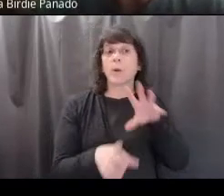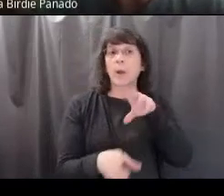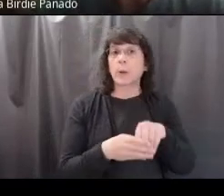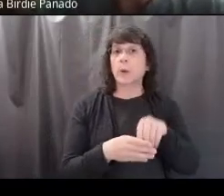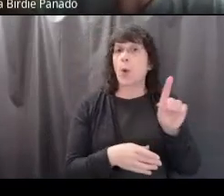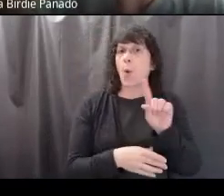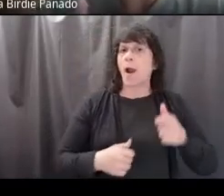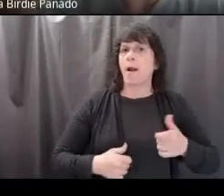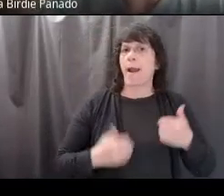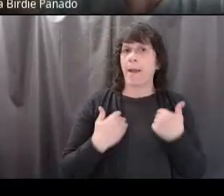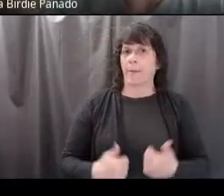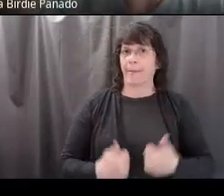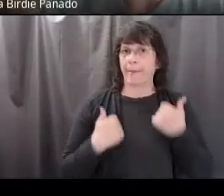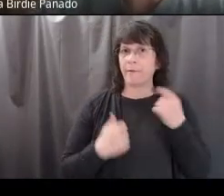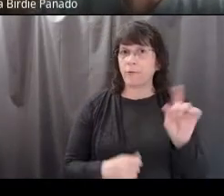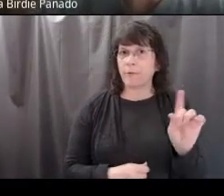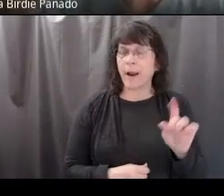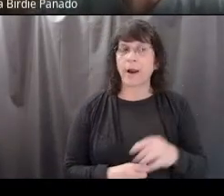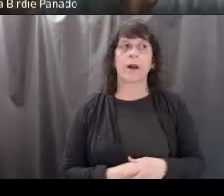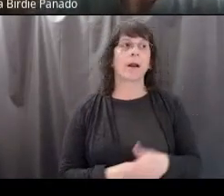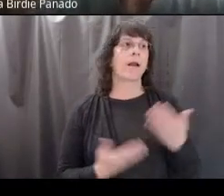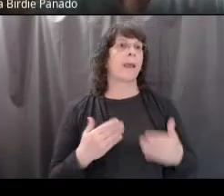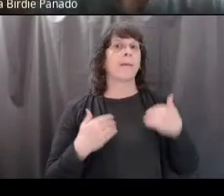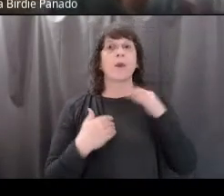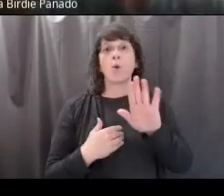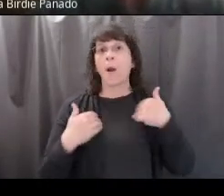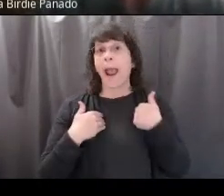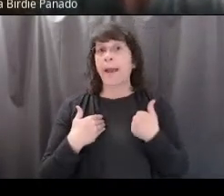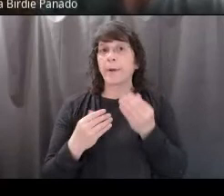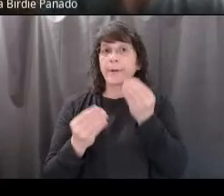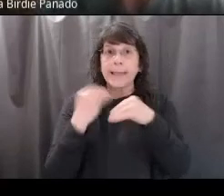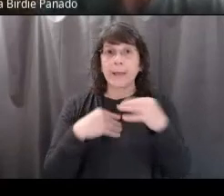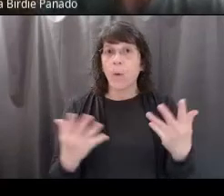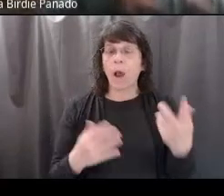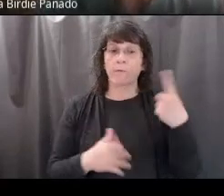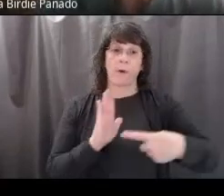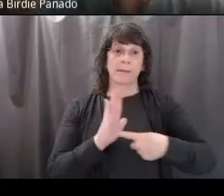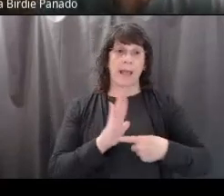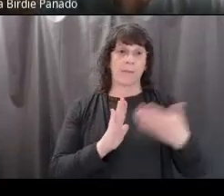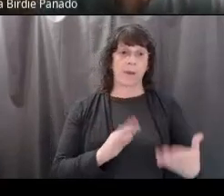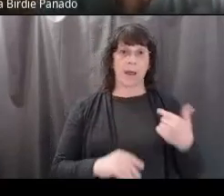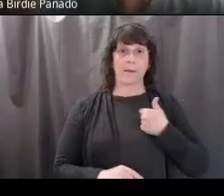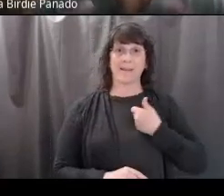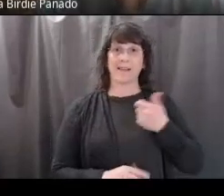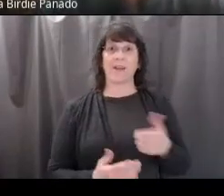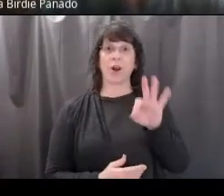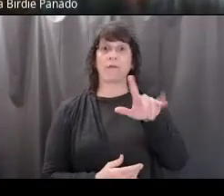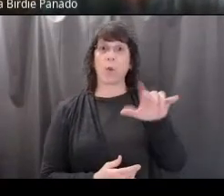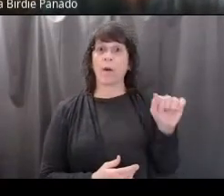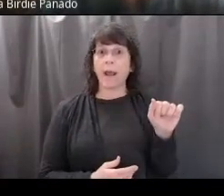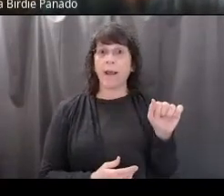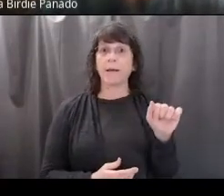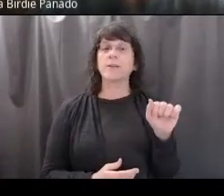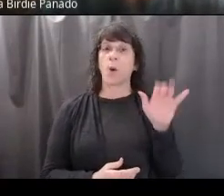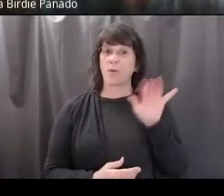live and what your animal might eat. So as an example, currently I'm here in Florida, so that's where some great